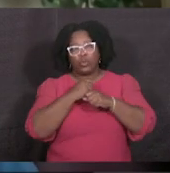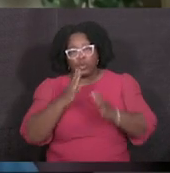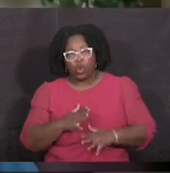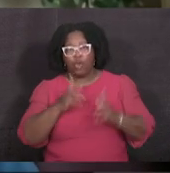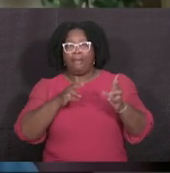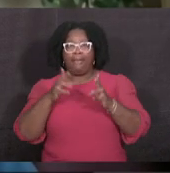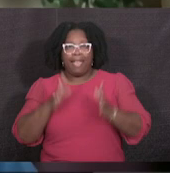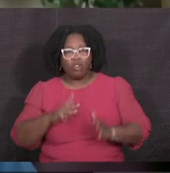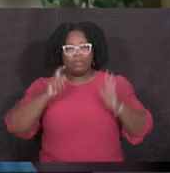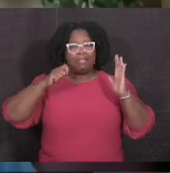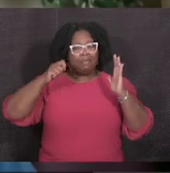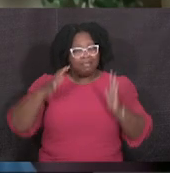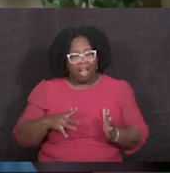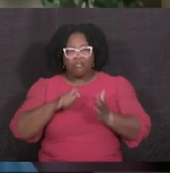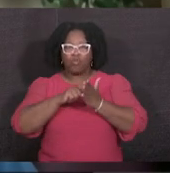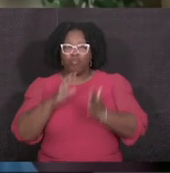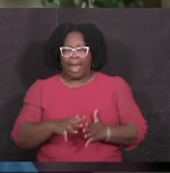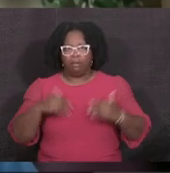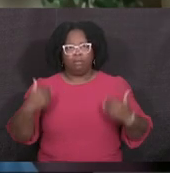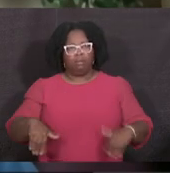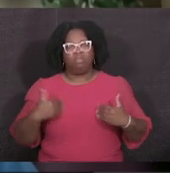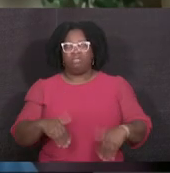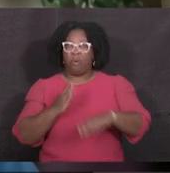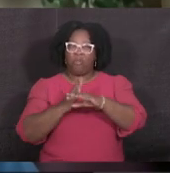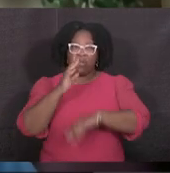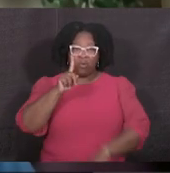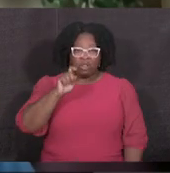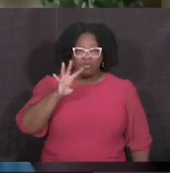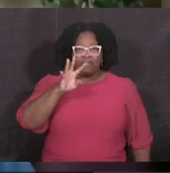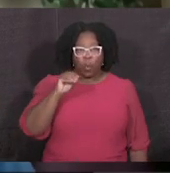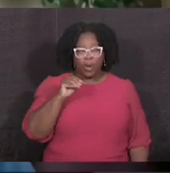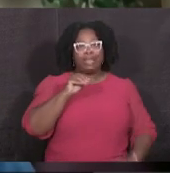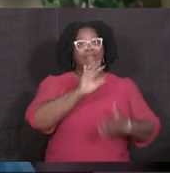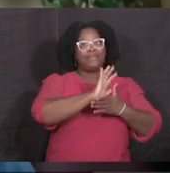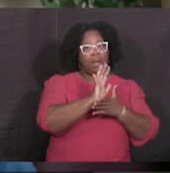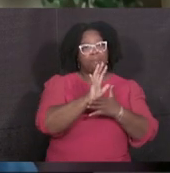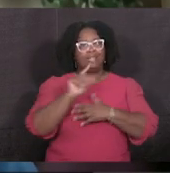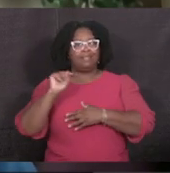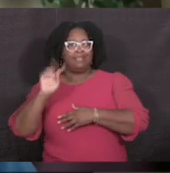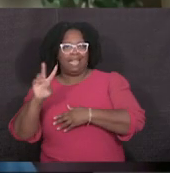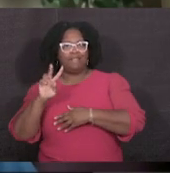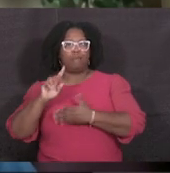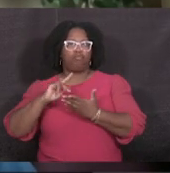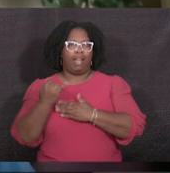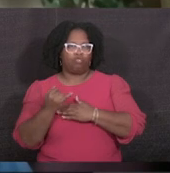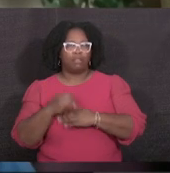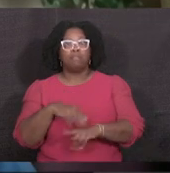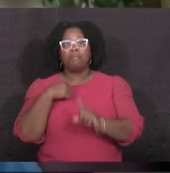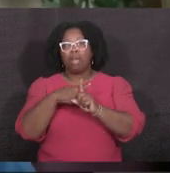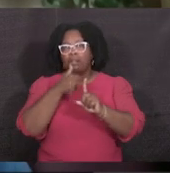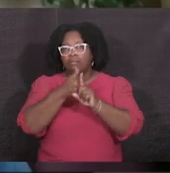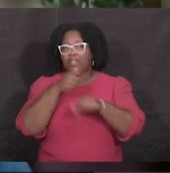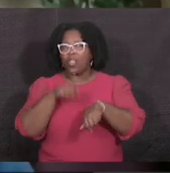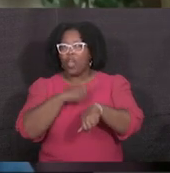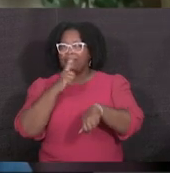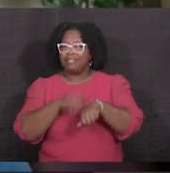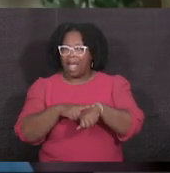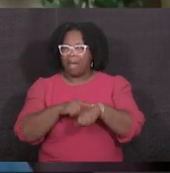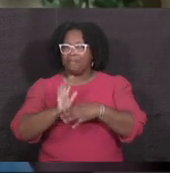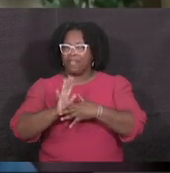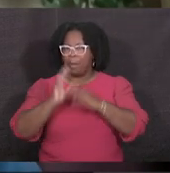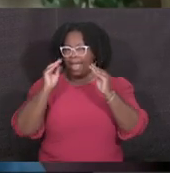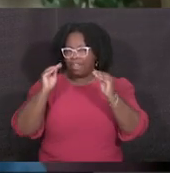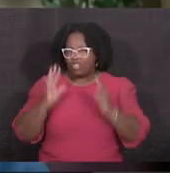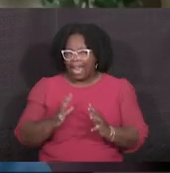includes over 140 feature and television projects. He's also a longtime film educator with classes